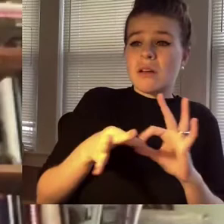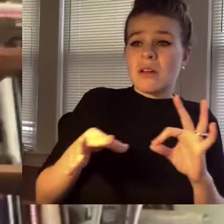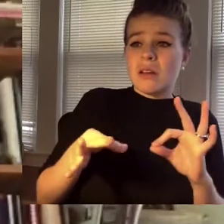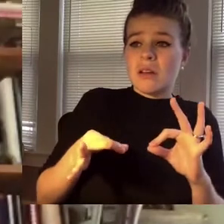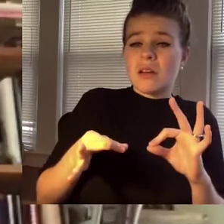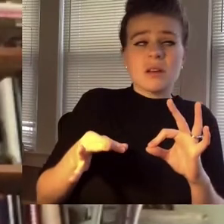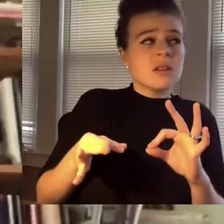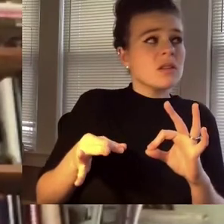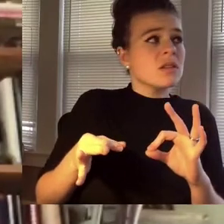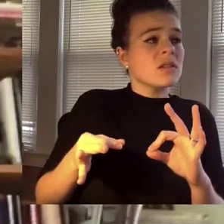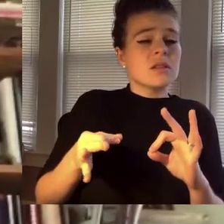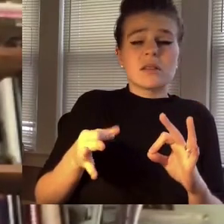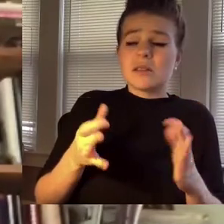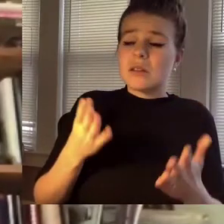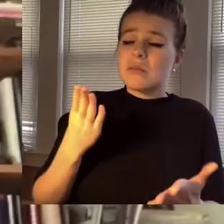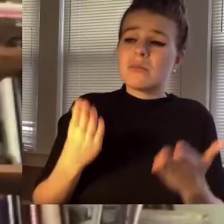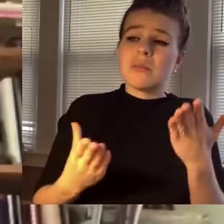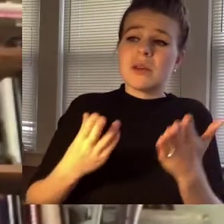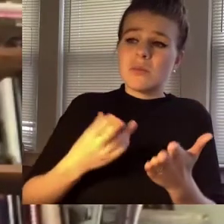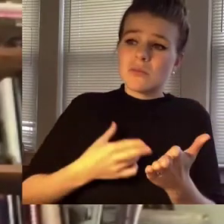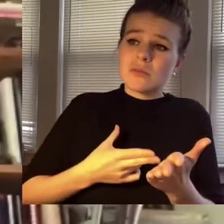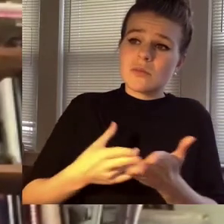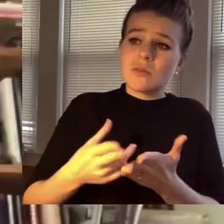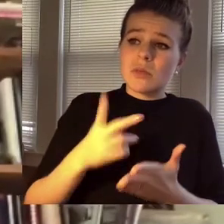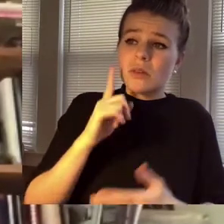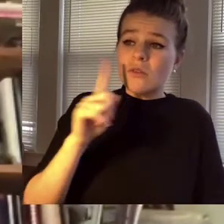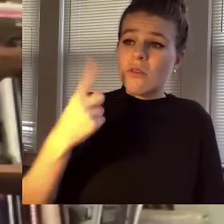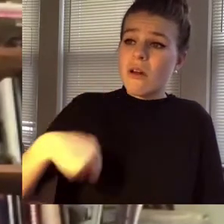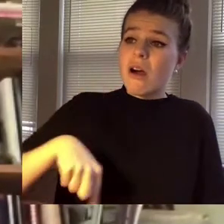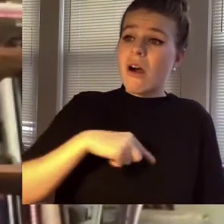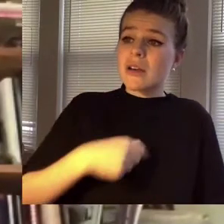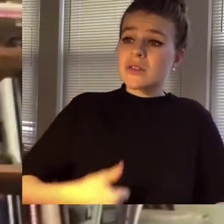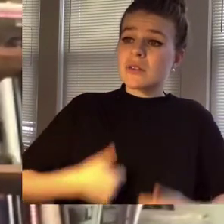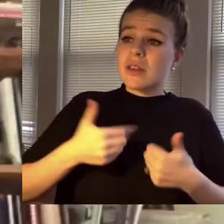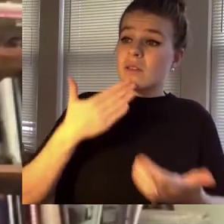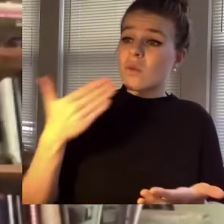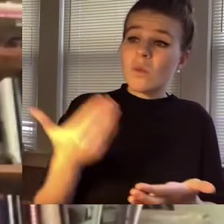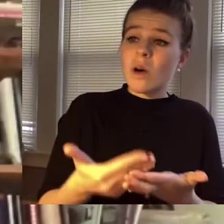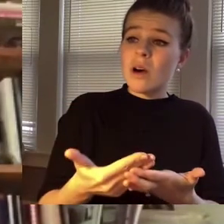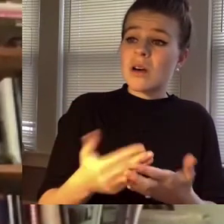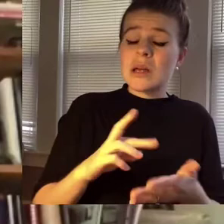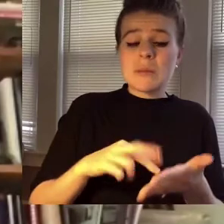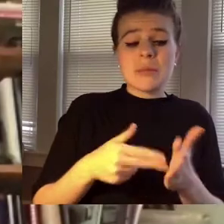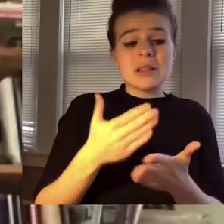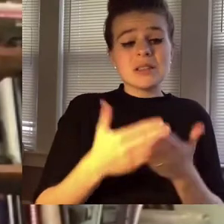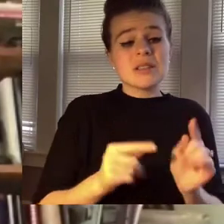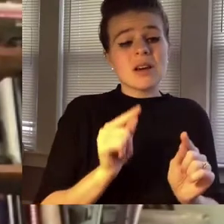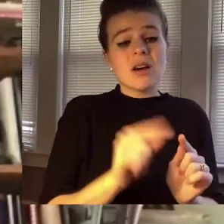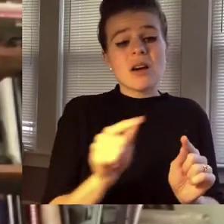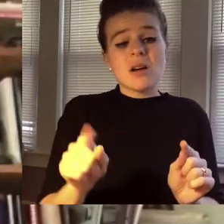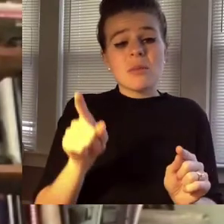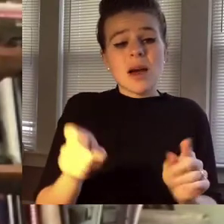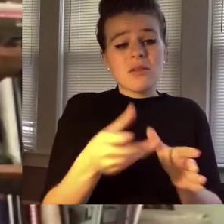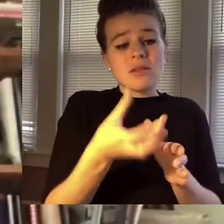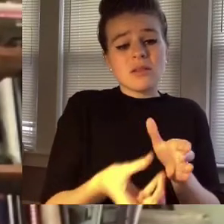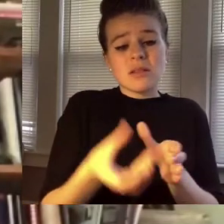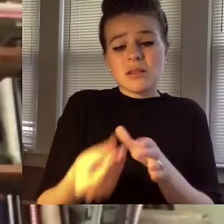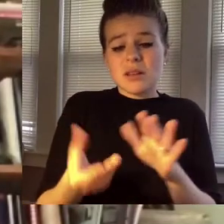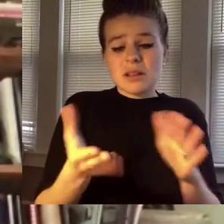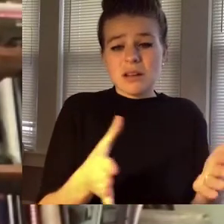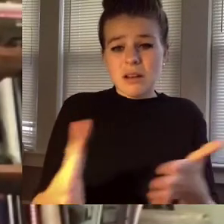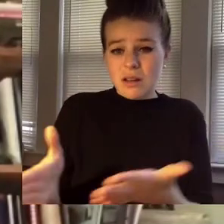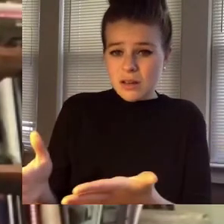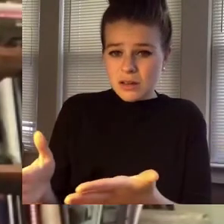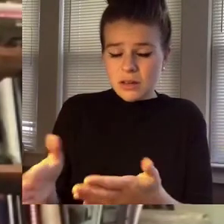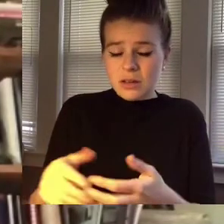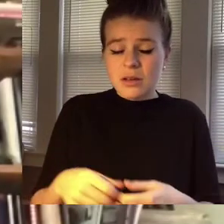true that for us to live so well, some of them had to die. The question